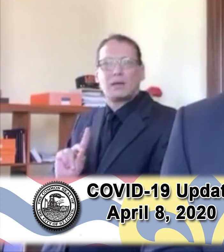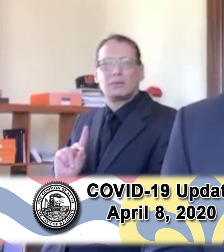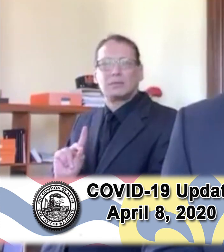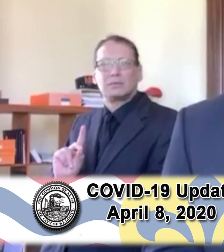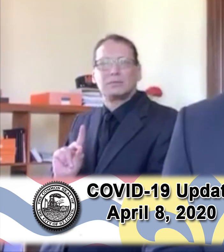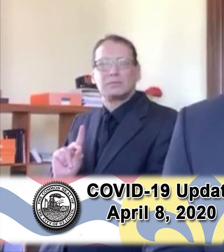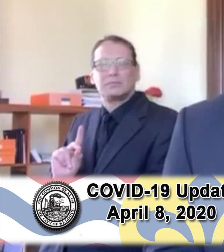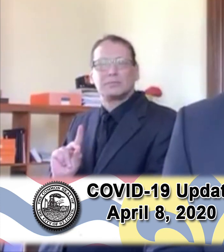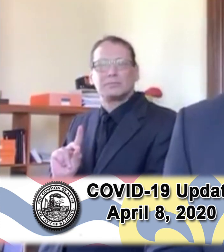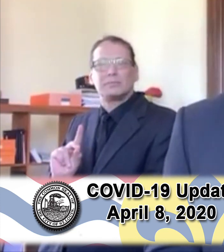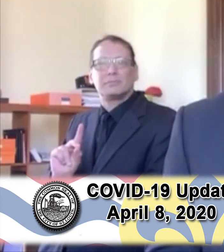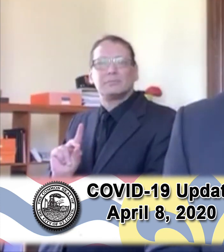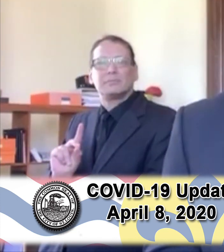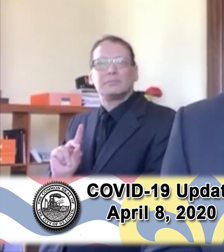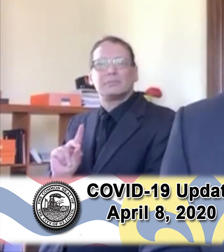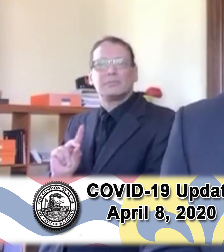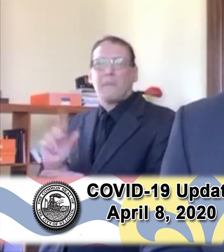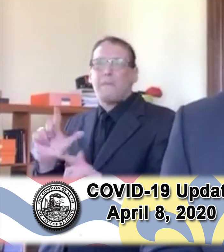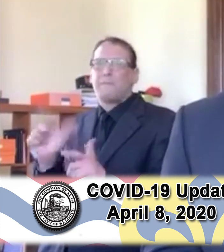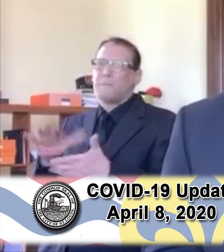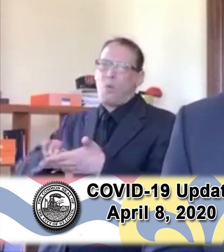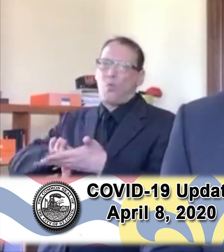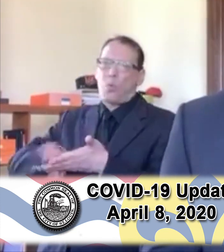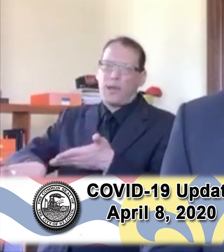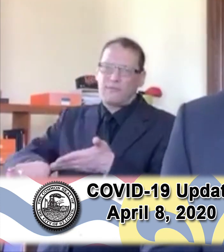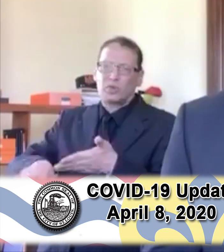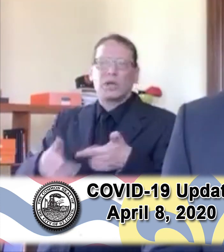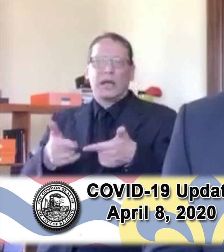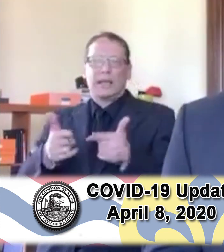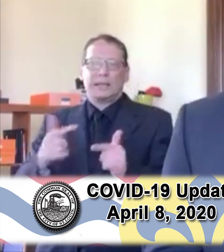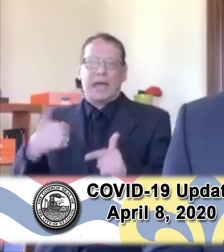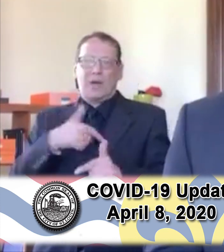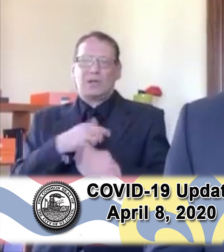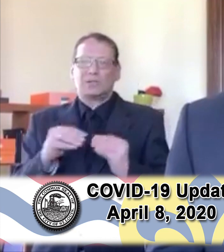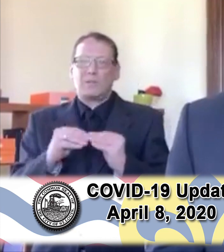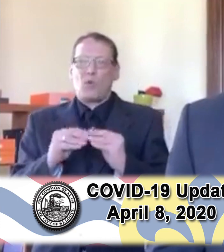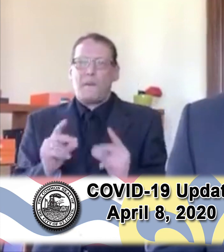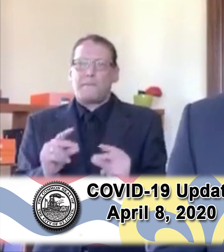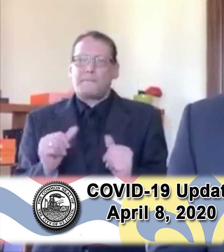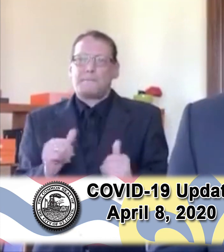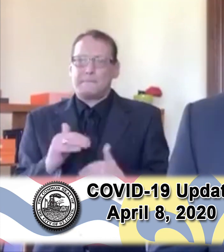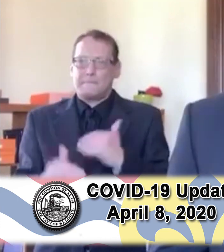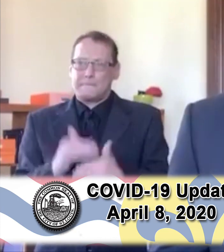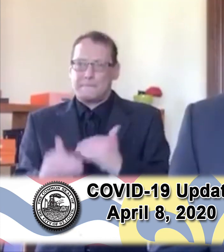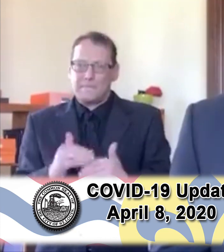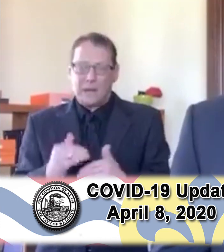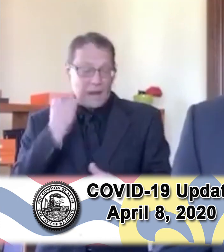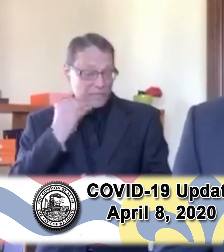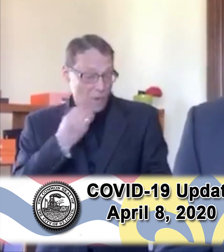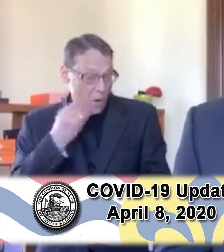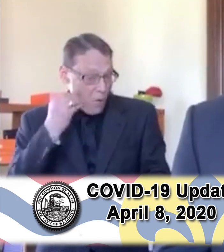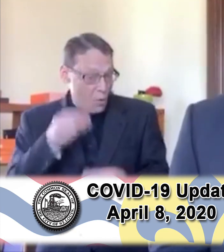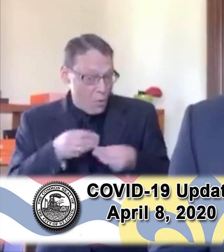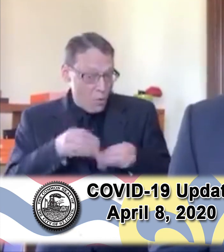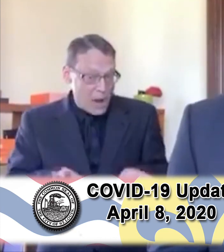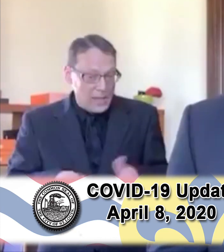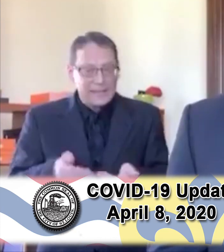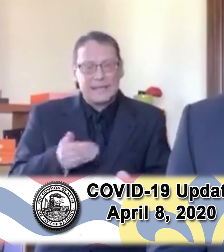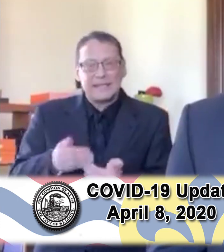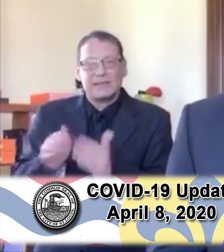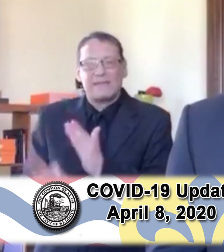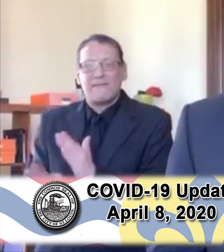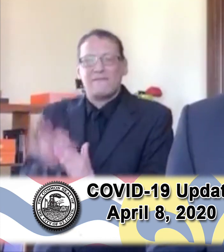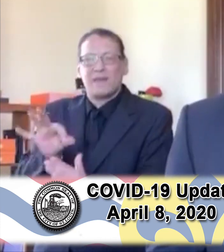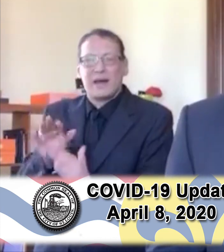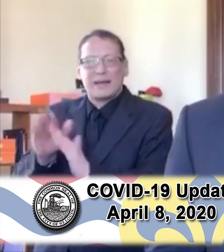has issued mega waivers, which allows us to more rapidly link unhoused individuals to housing. And so there's a lot